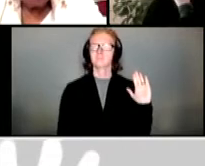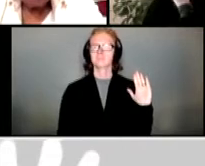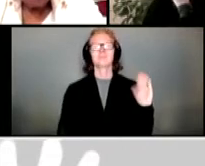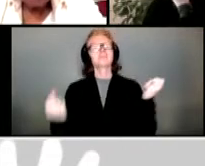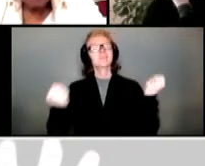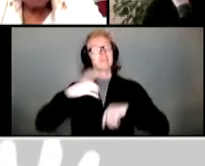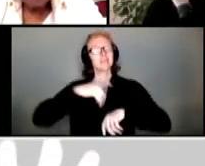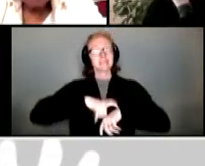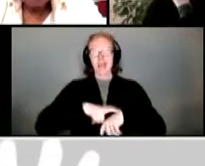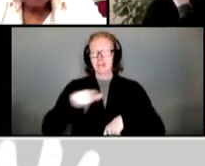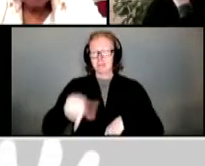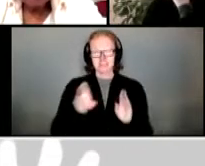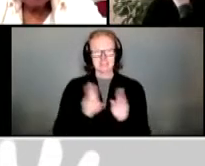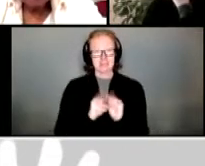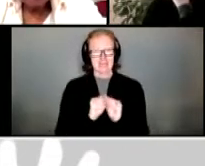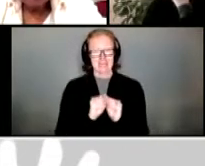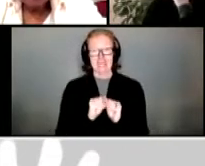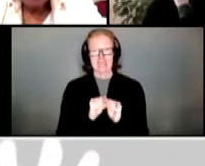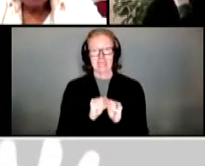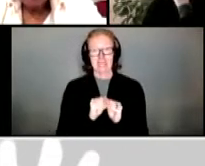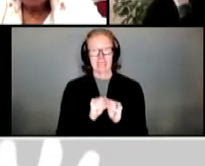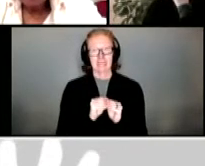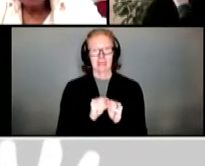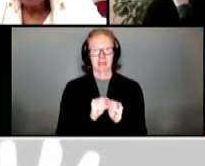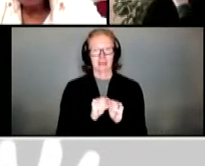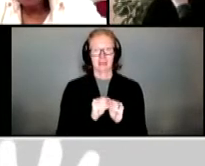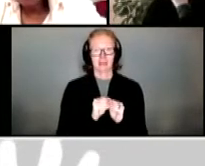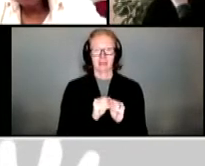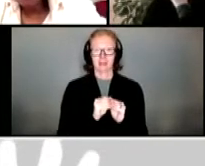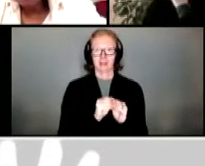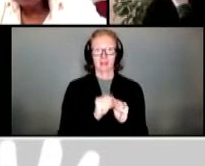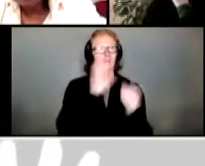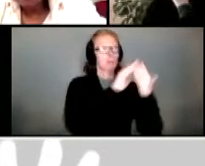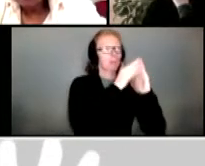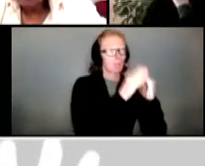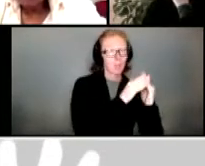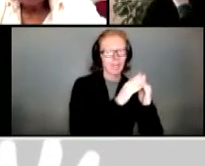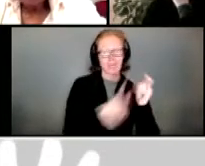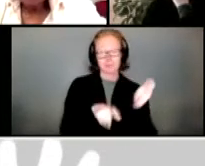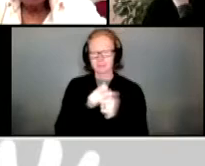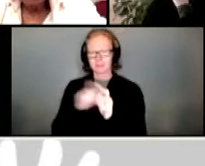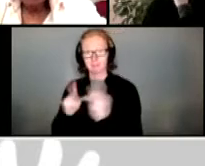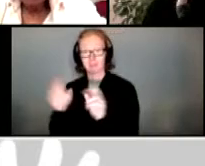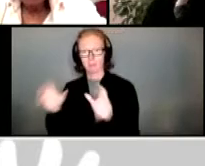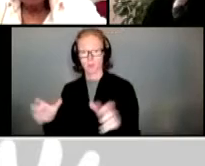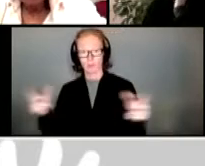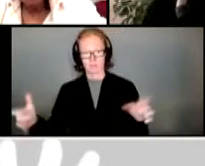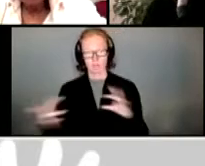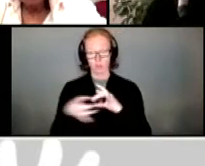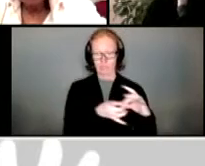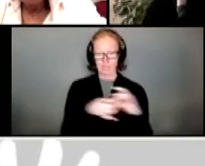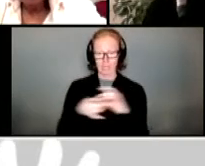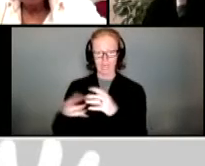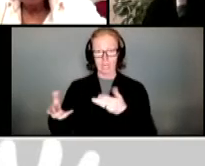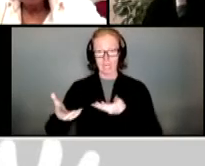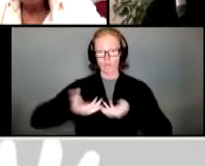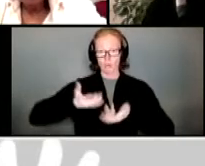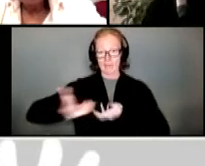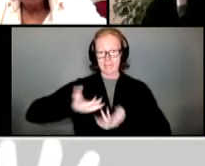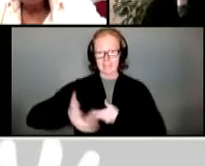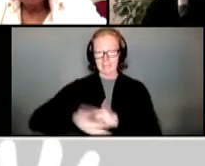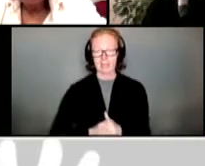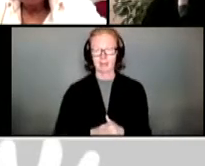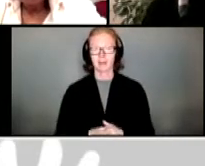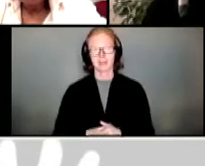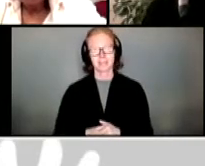these meetings where you have public and a particular body of people interact and interface, there is